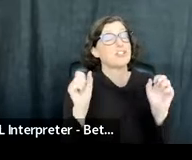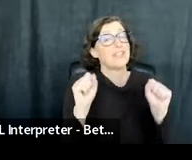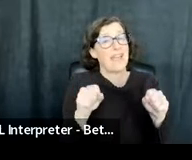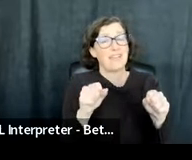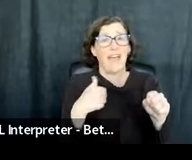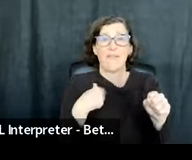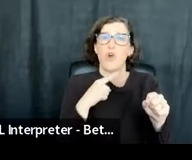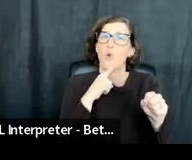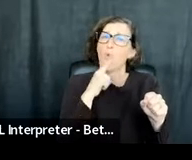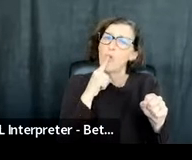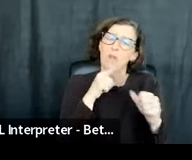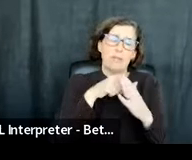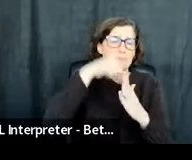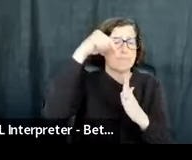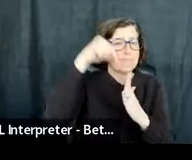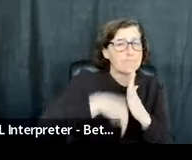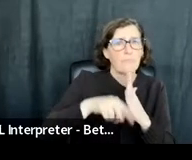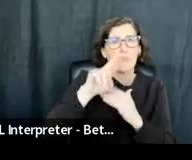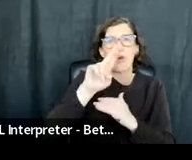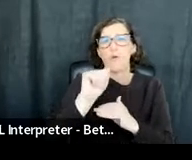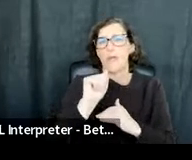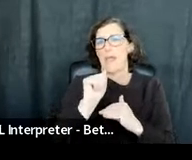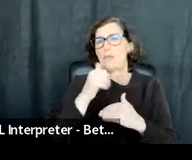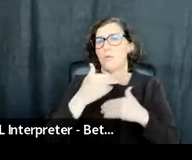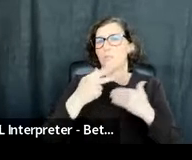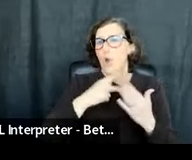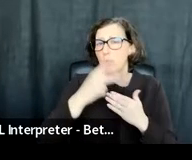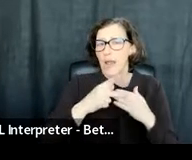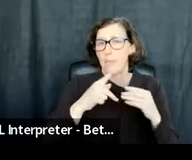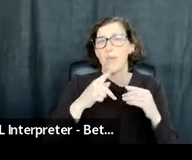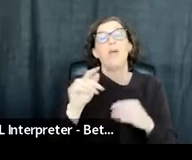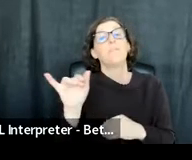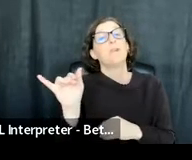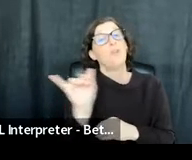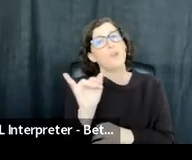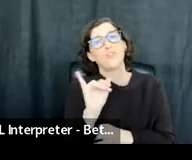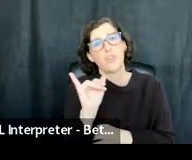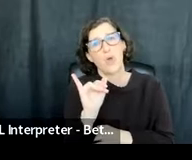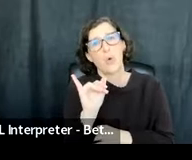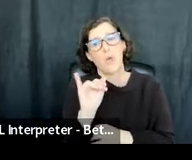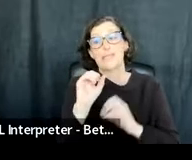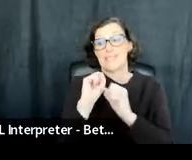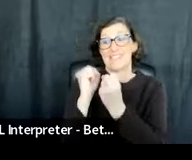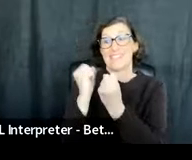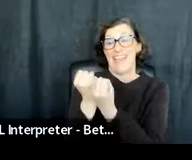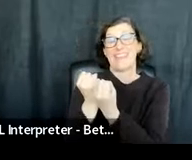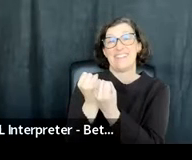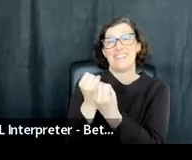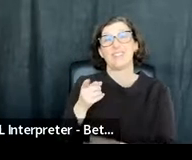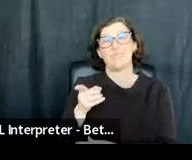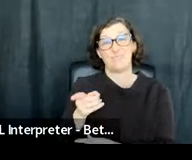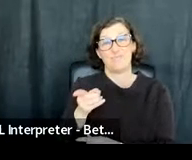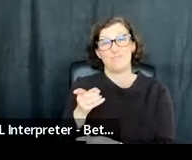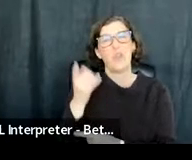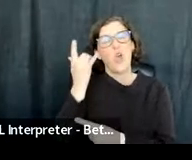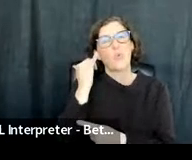really robust RA program, but then outside of that, as a society, we're still